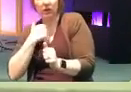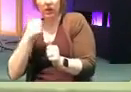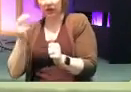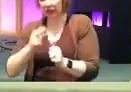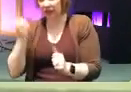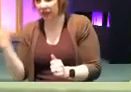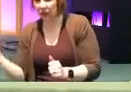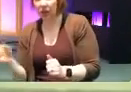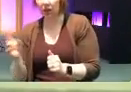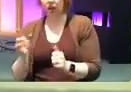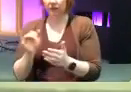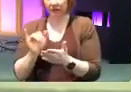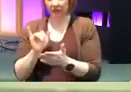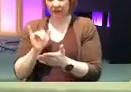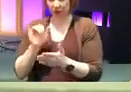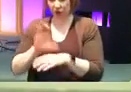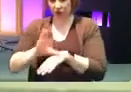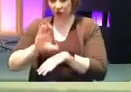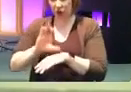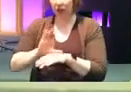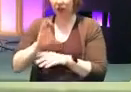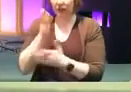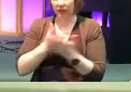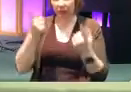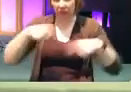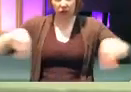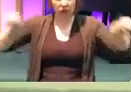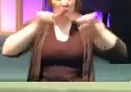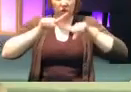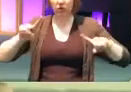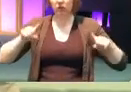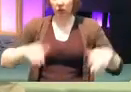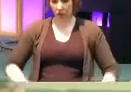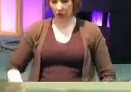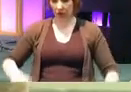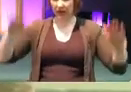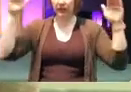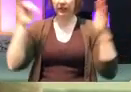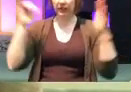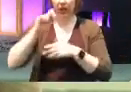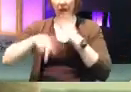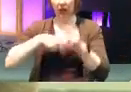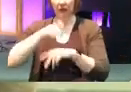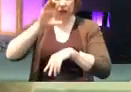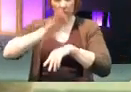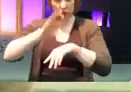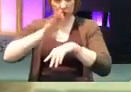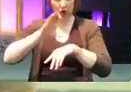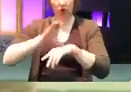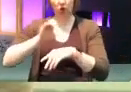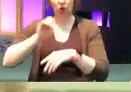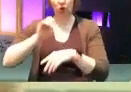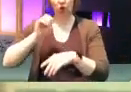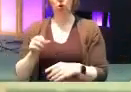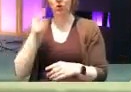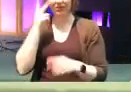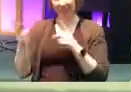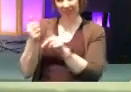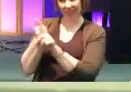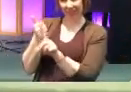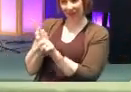history of the Pentecostal church, and some of you, whether you were raised in Pentecost or maybe saw Pentecostal